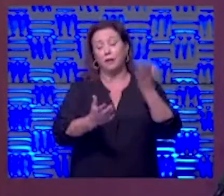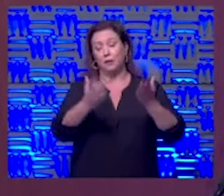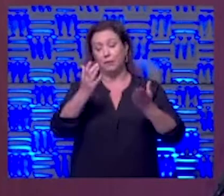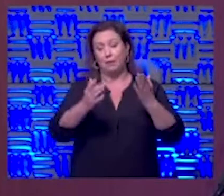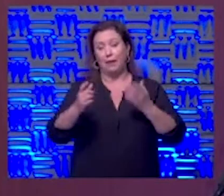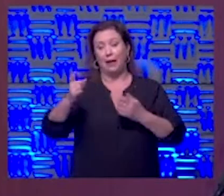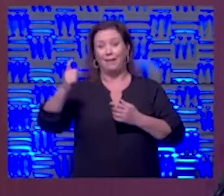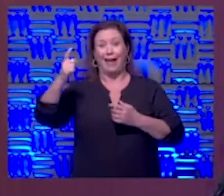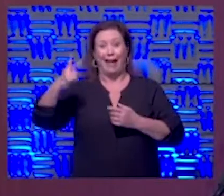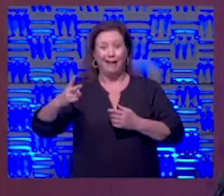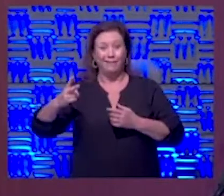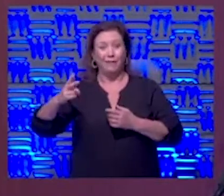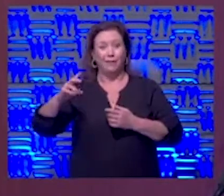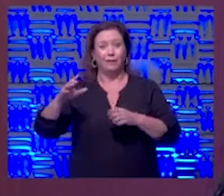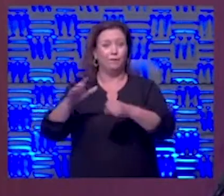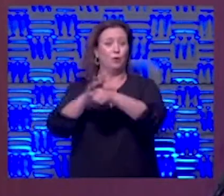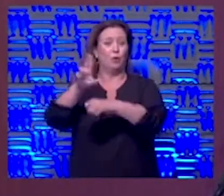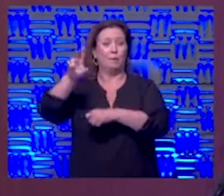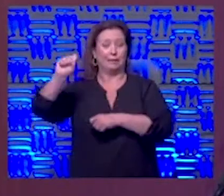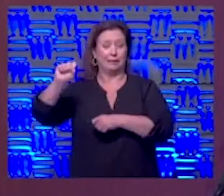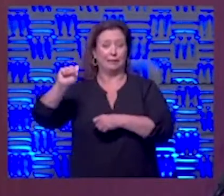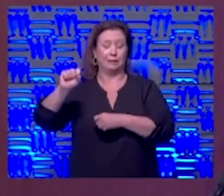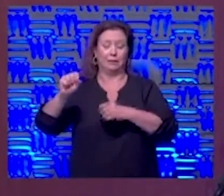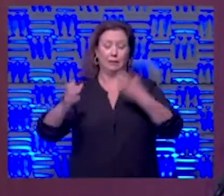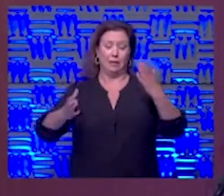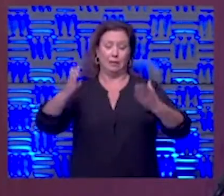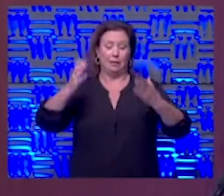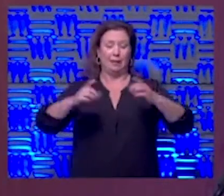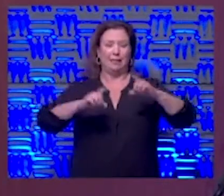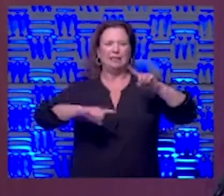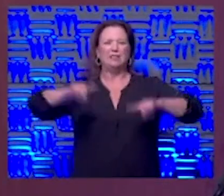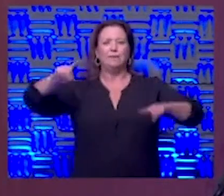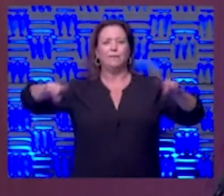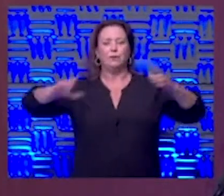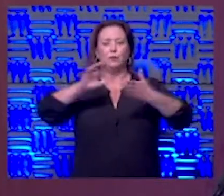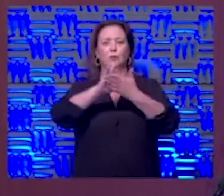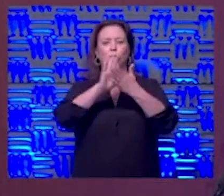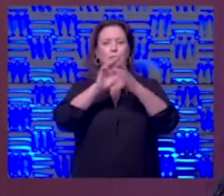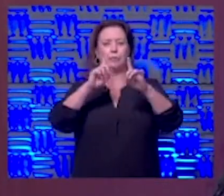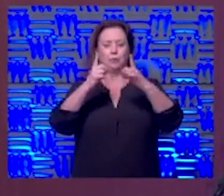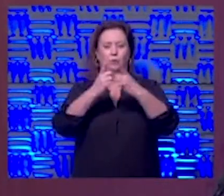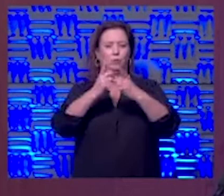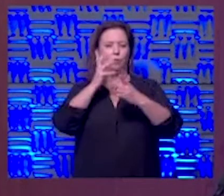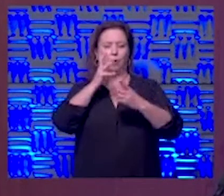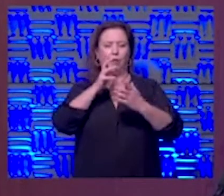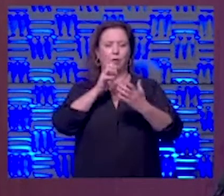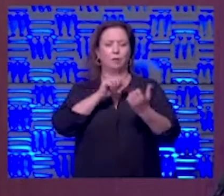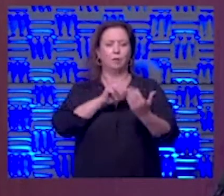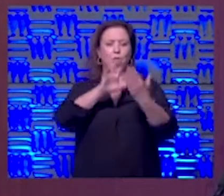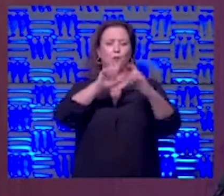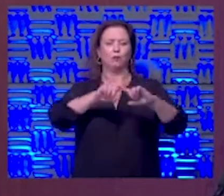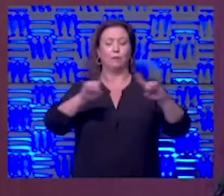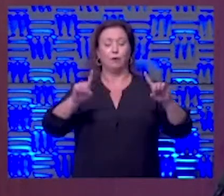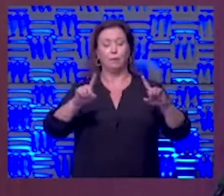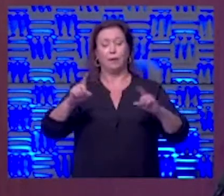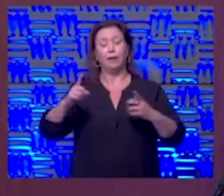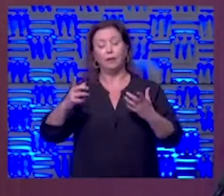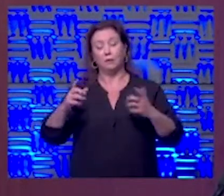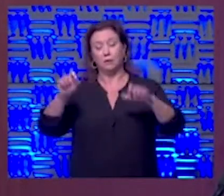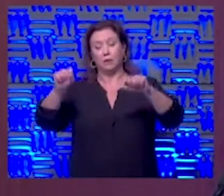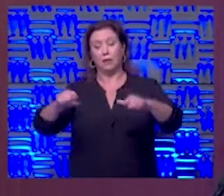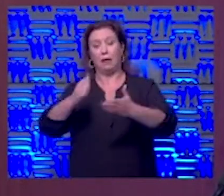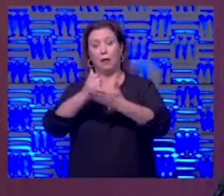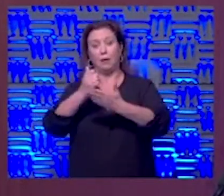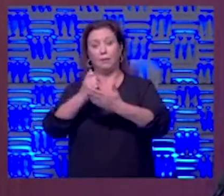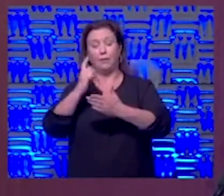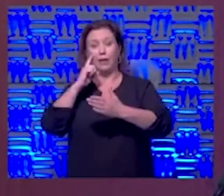half full buses. And that may be, different school districts I think are going to do this differently. It can be partially helped if they go